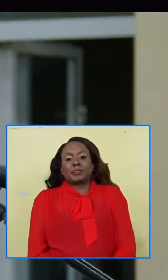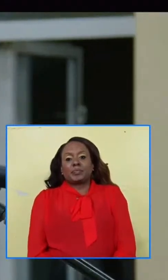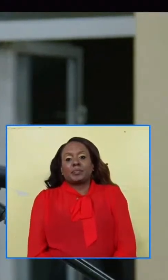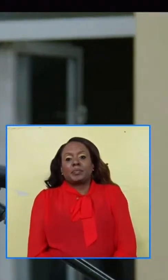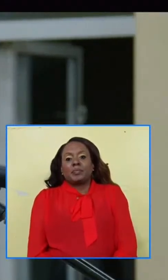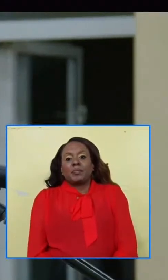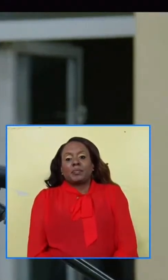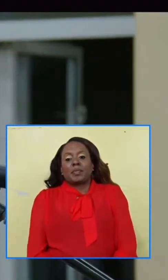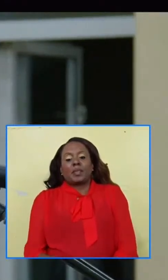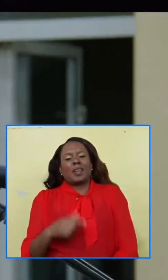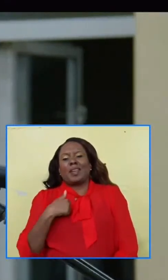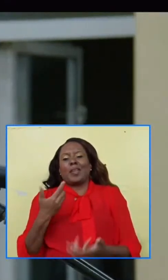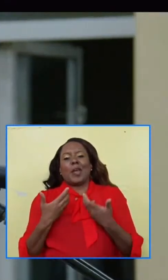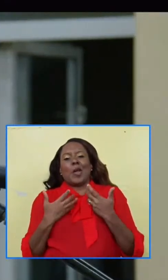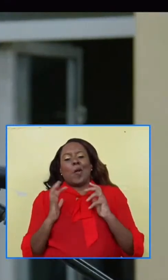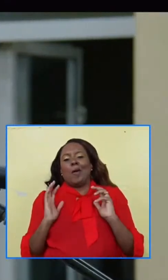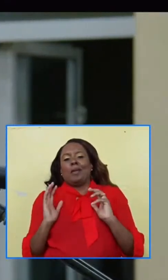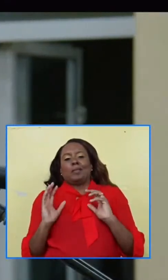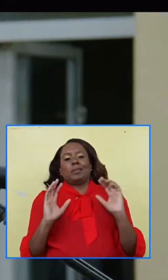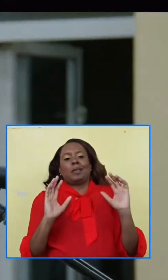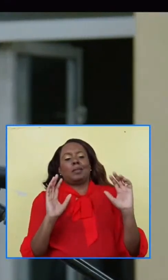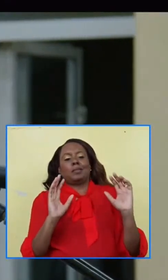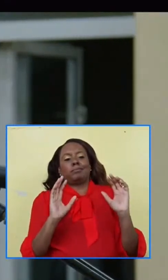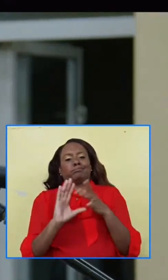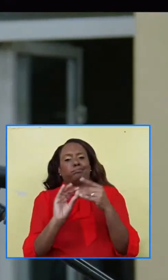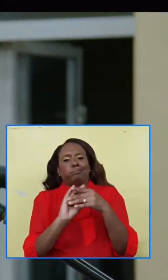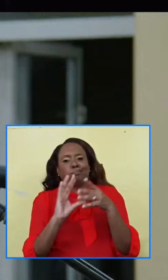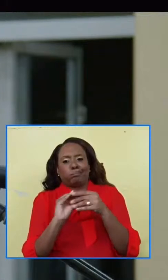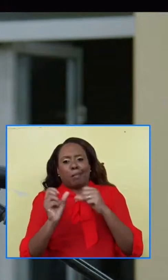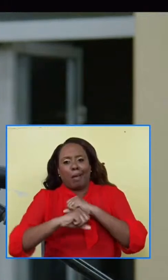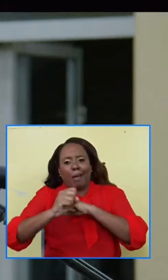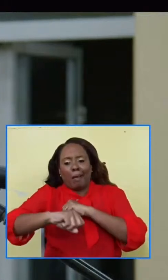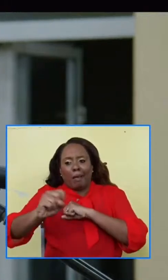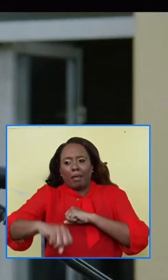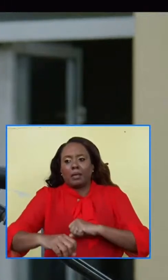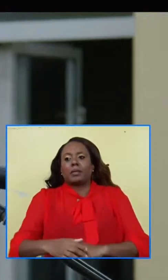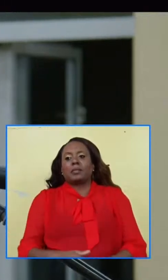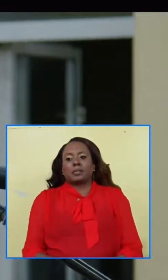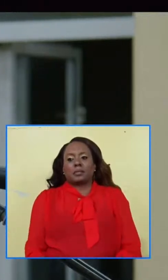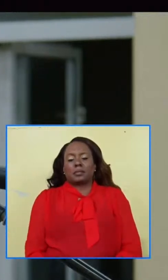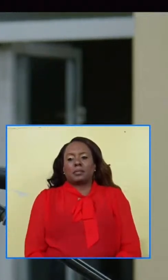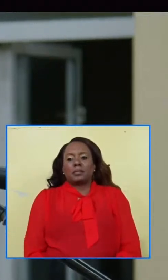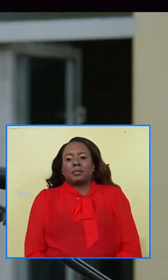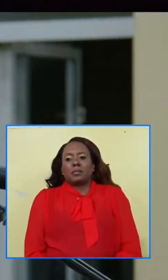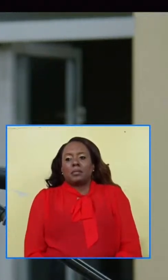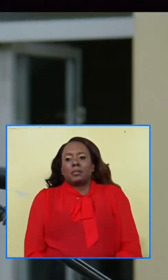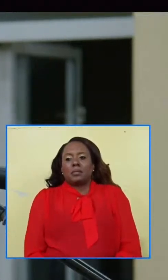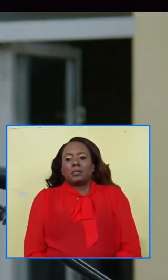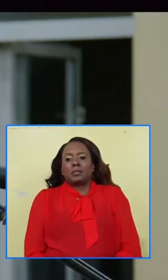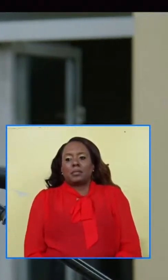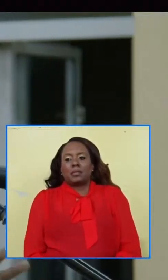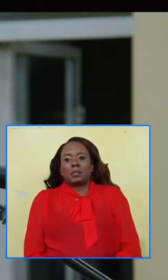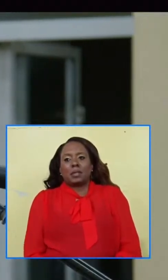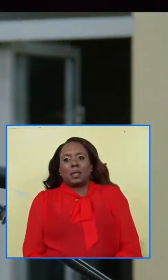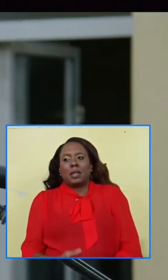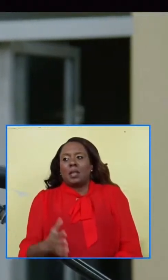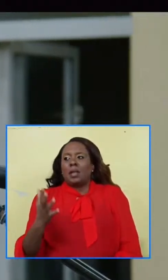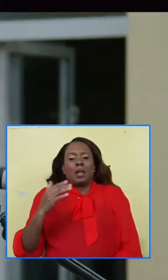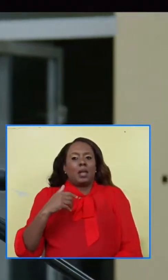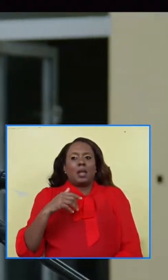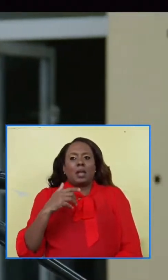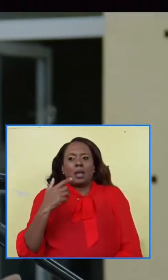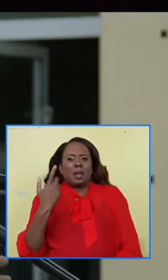I don't let me get anything. As far as I'm concerned, more hotels in Barbados can't make no more money.